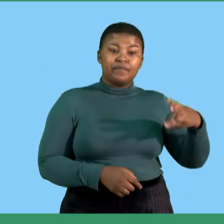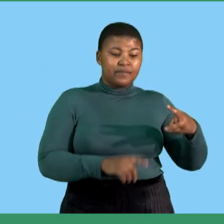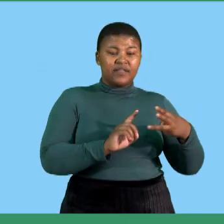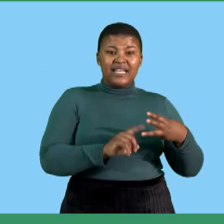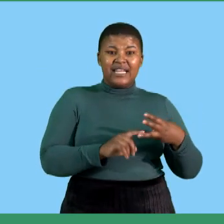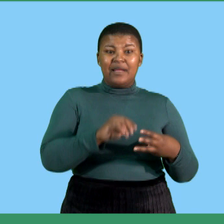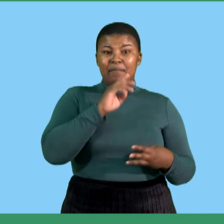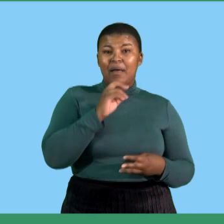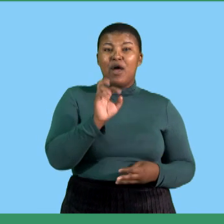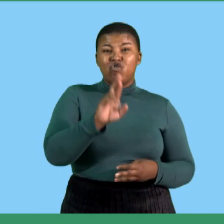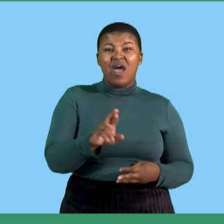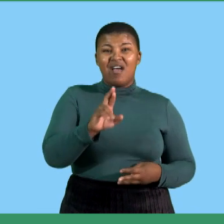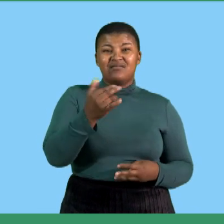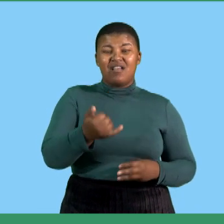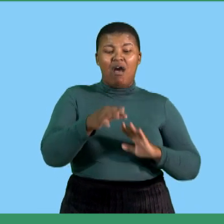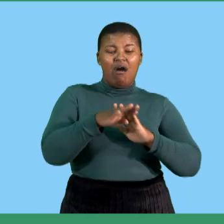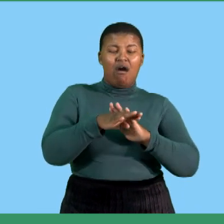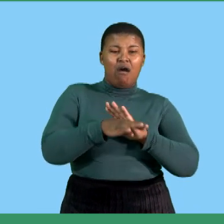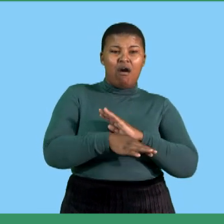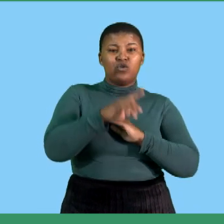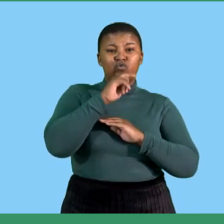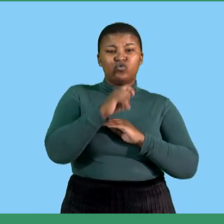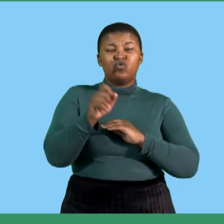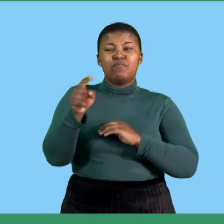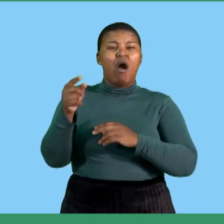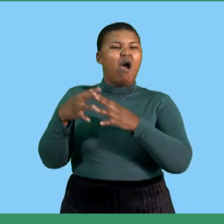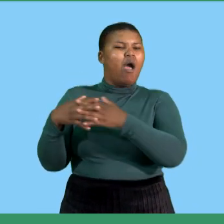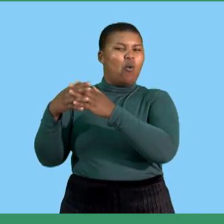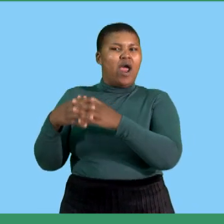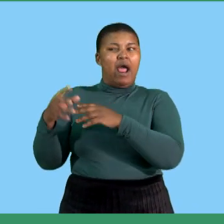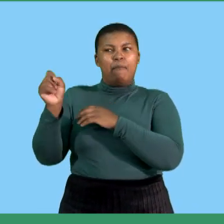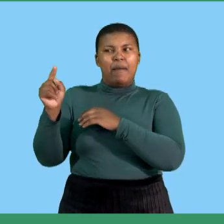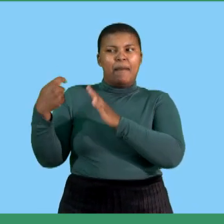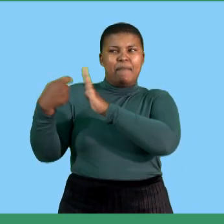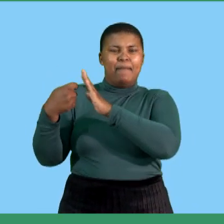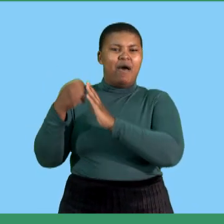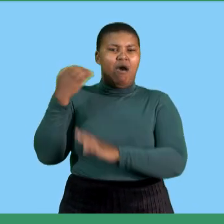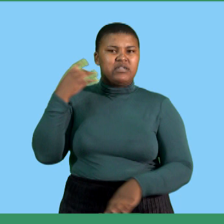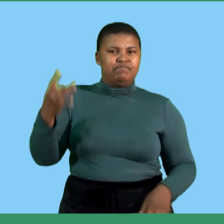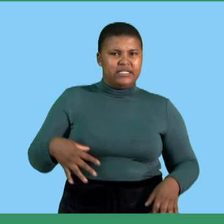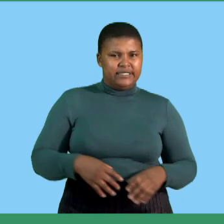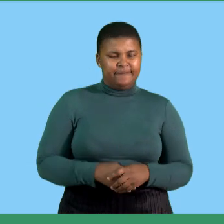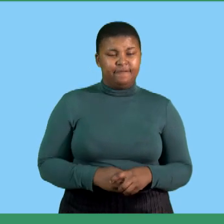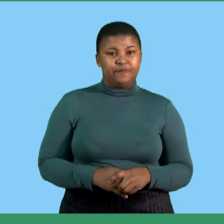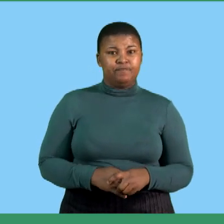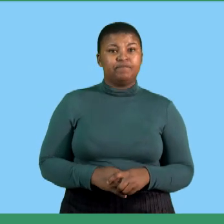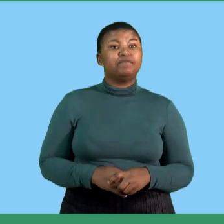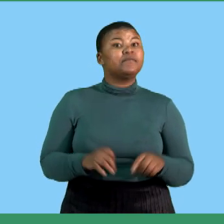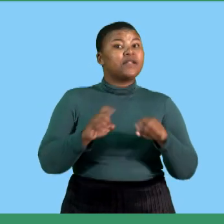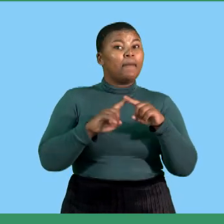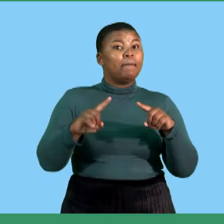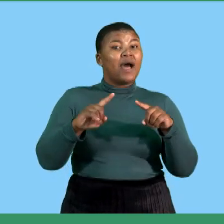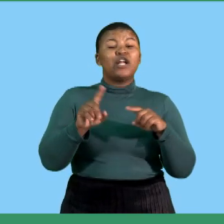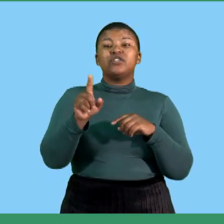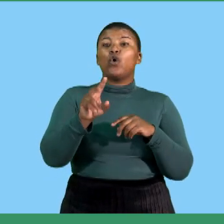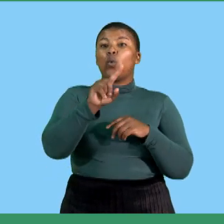by. And problem 3, the weakening rand has made imports from the USA very expensive. But the